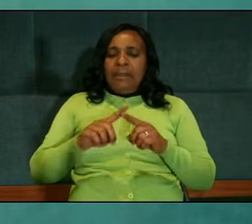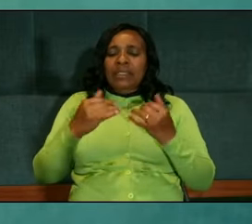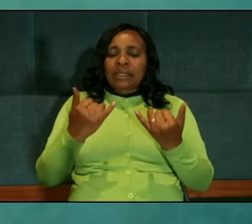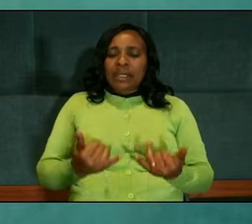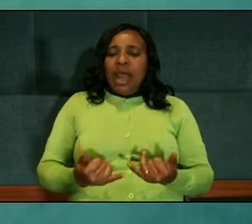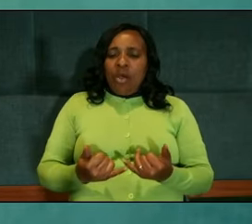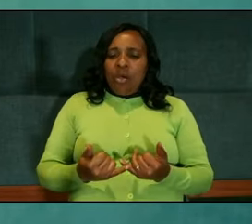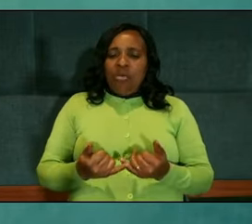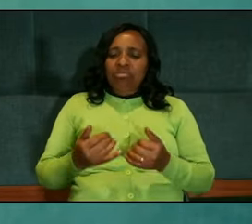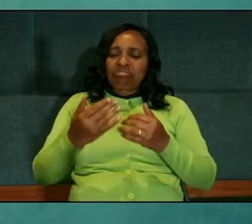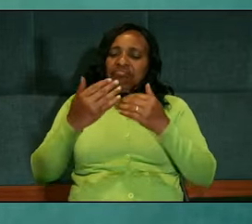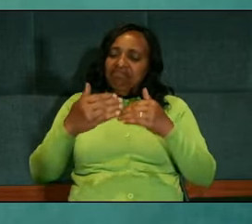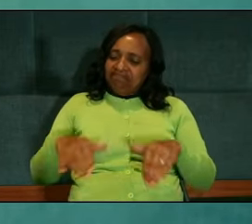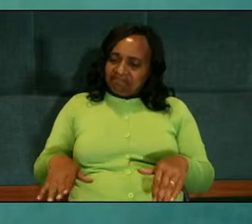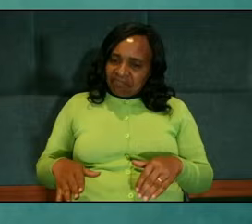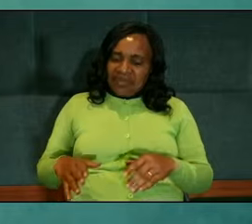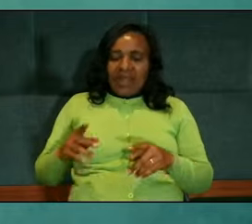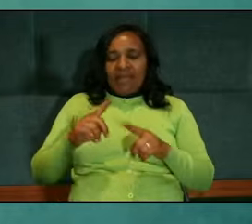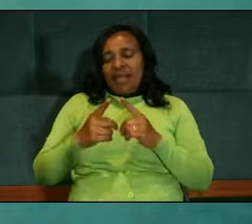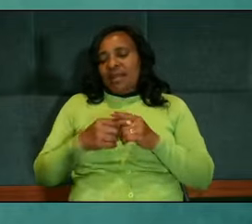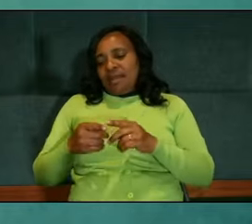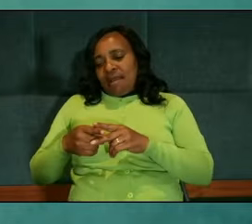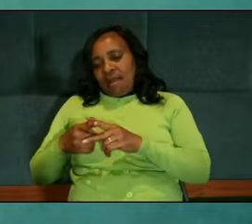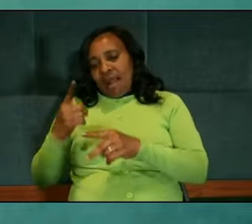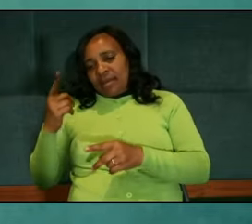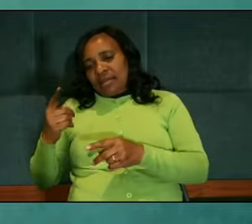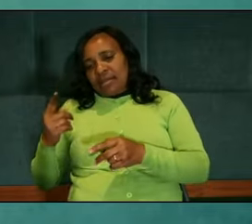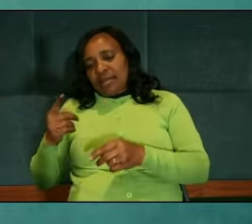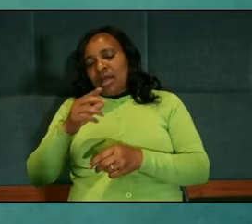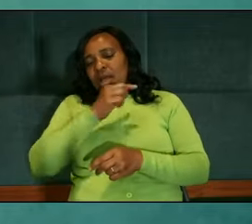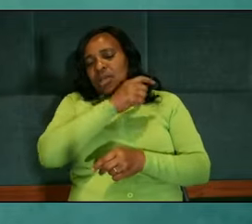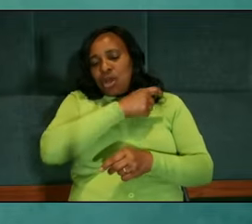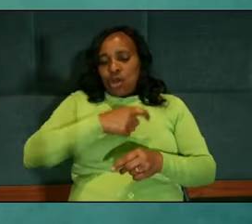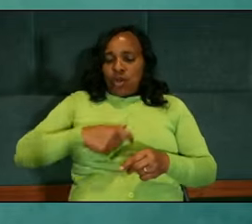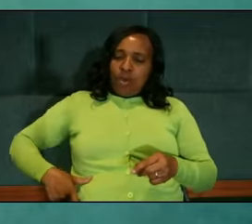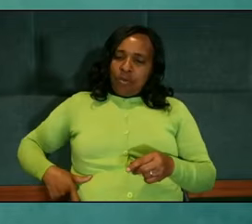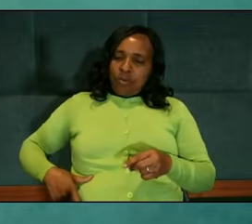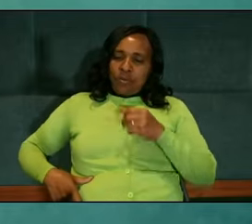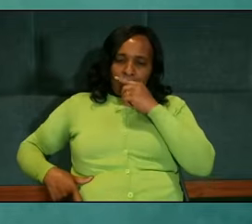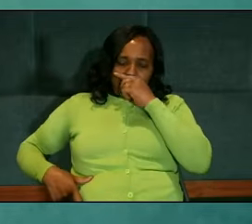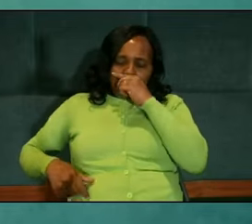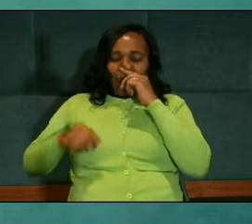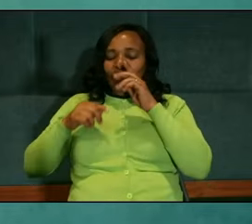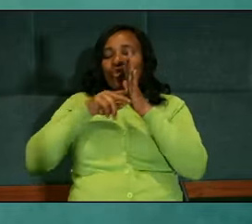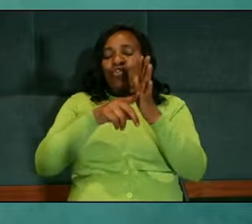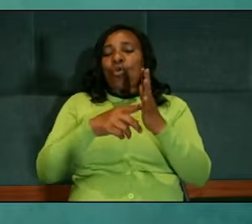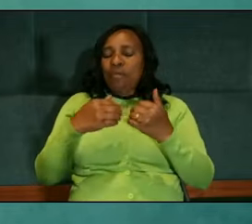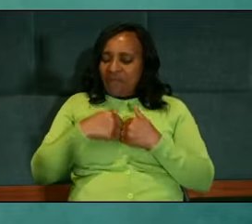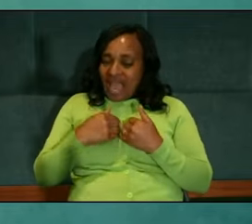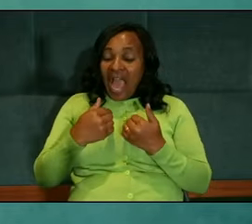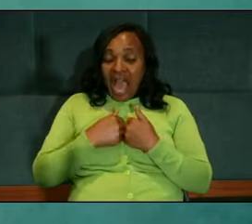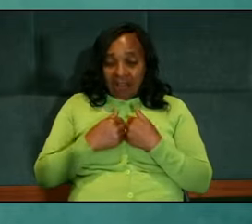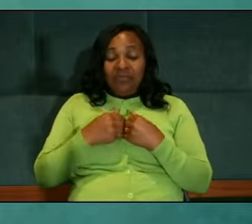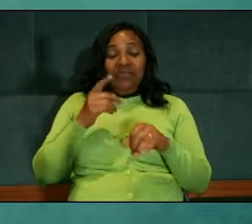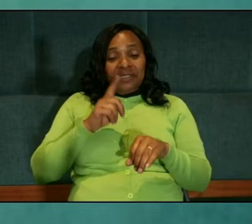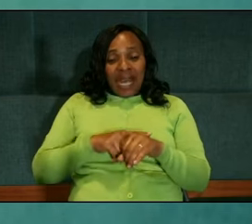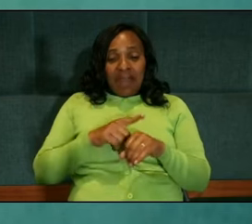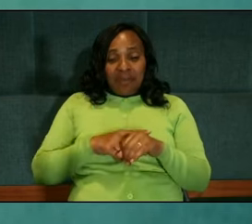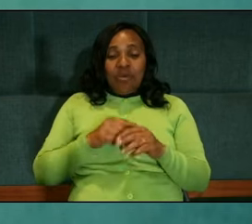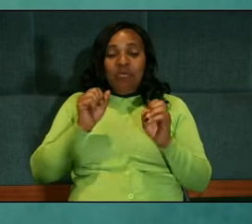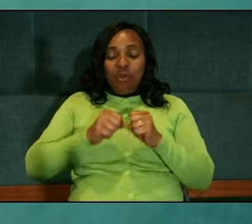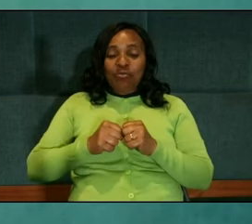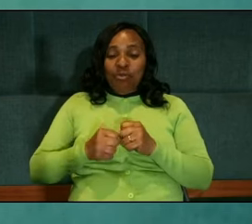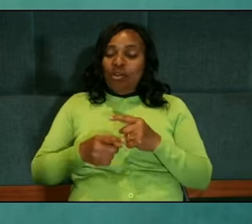chose to do, I think he cut his robe and just to show Saul that yo, I had the chance. I could have come and cut